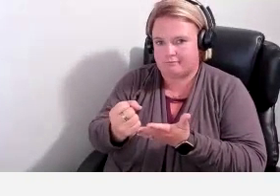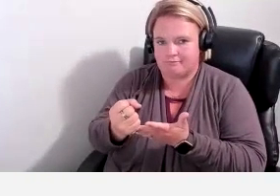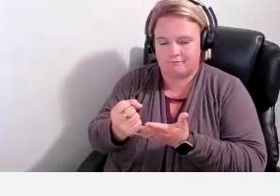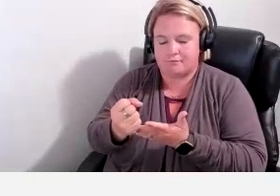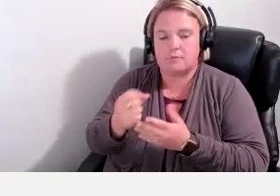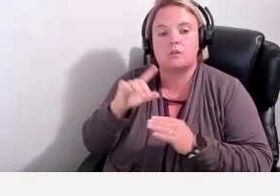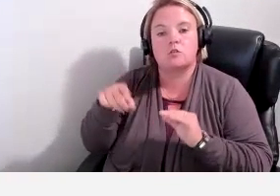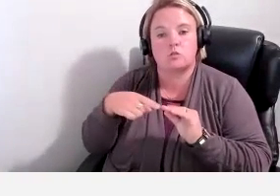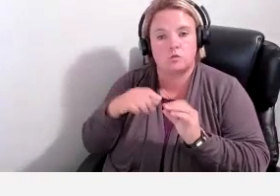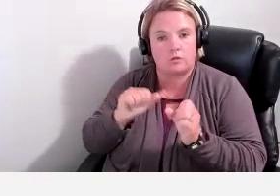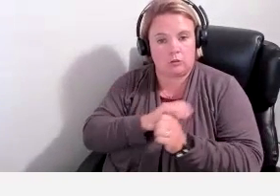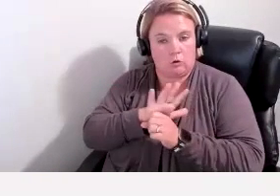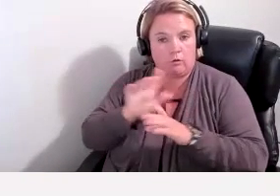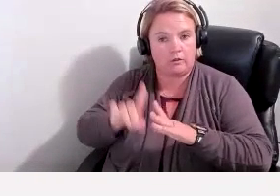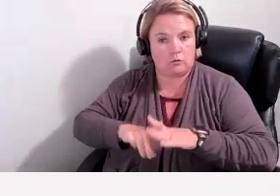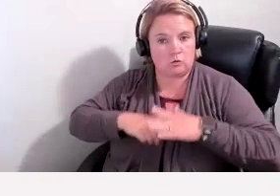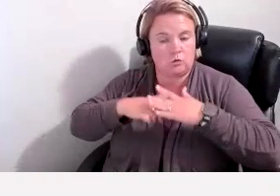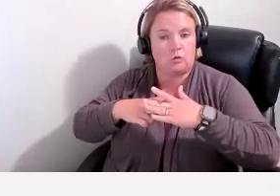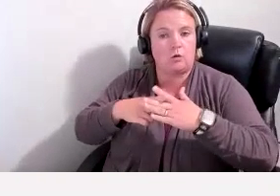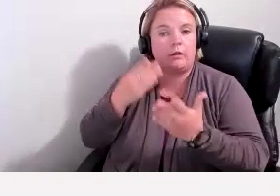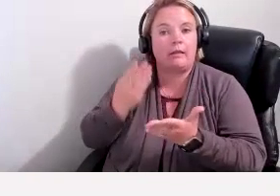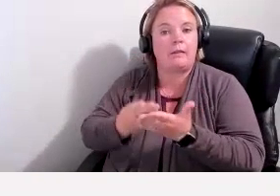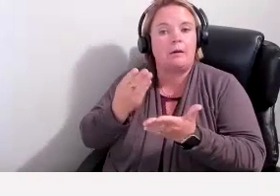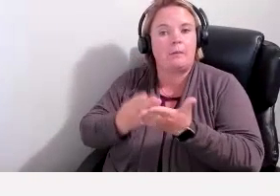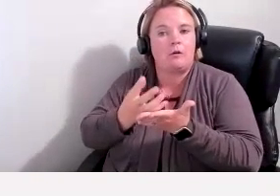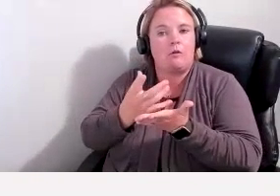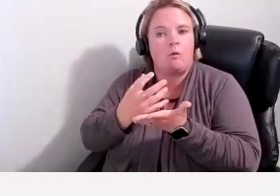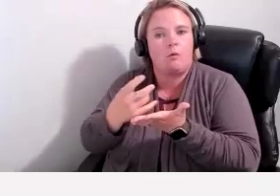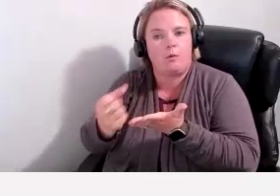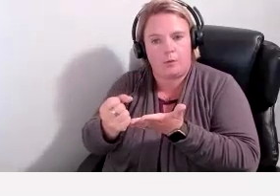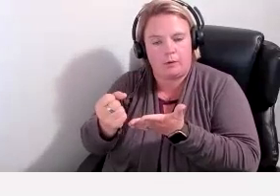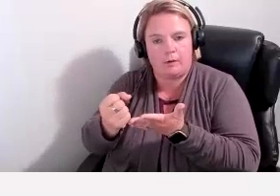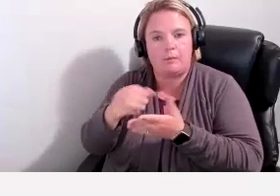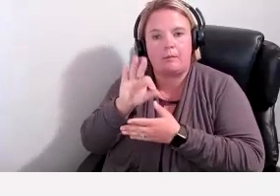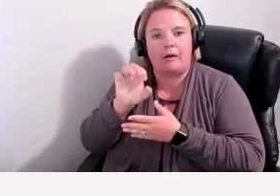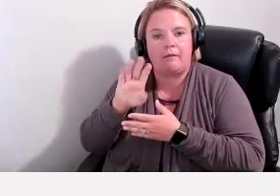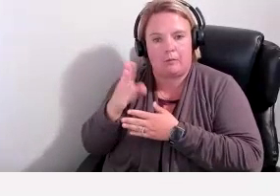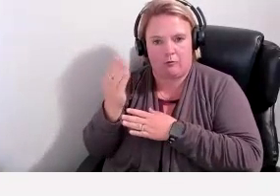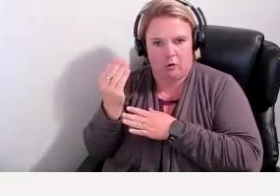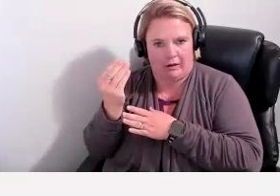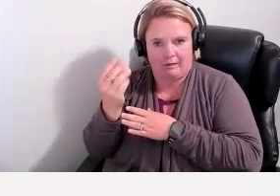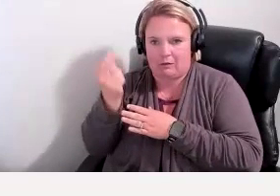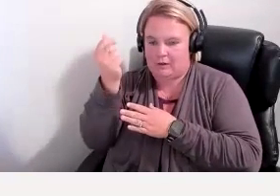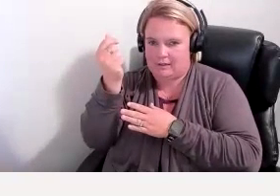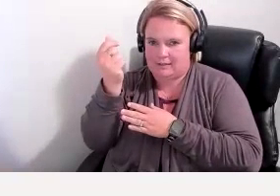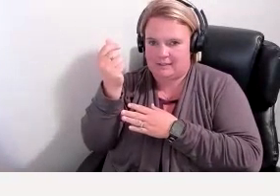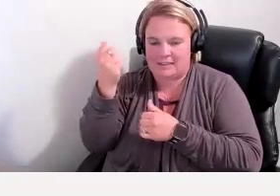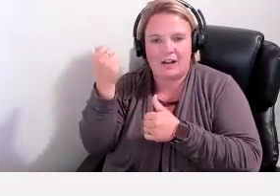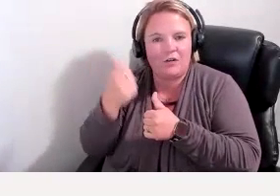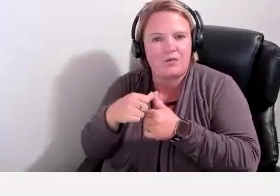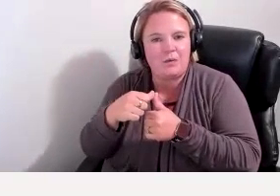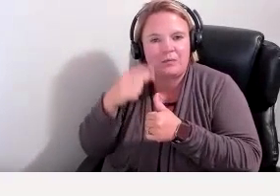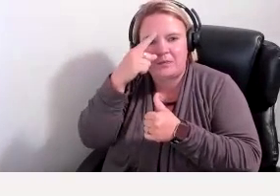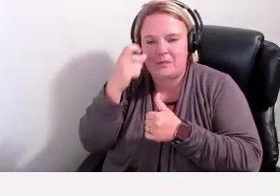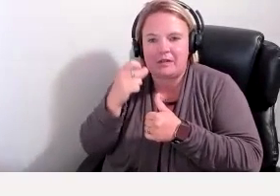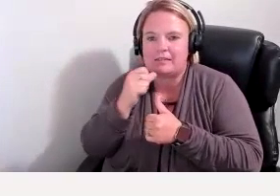when COVID started, the money had already run out by February 14th. I remember that because it didn't